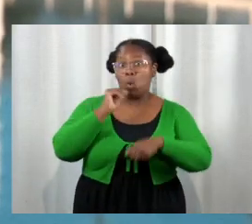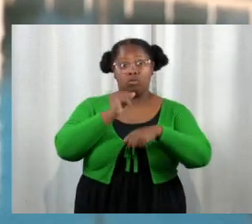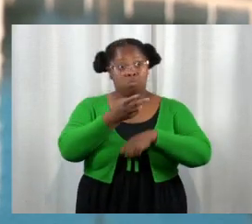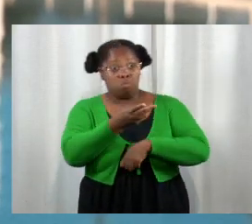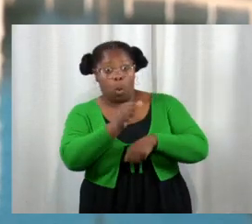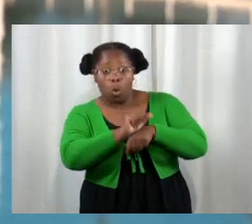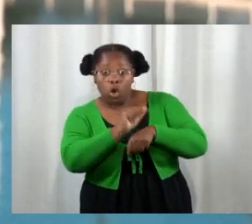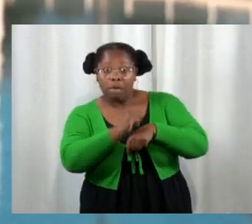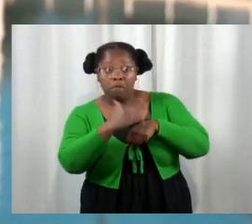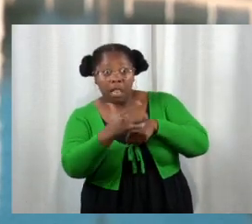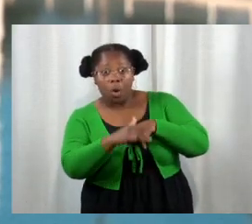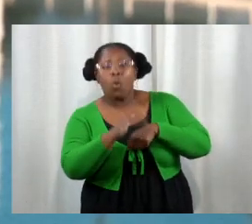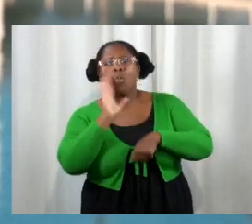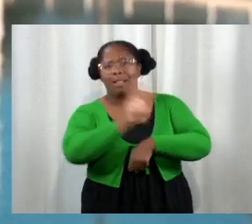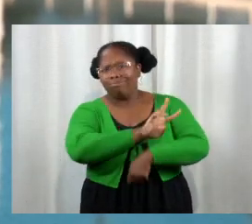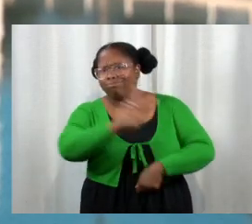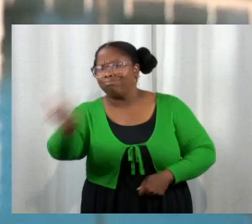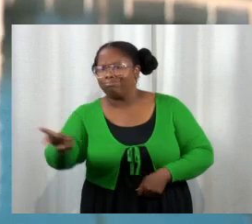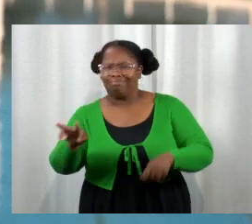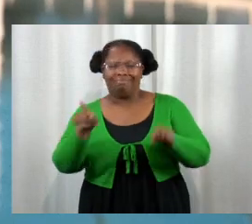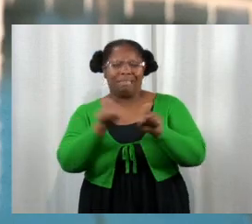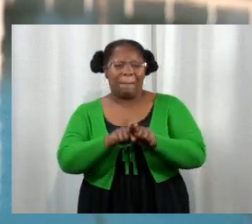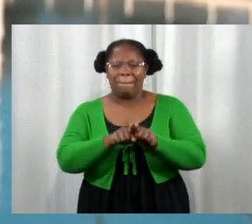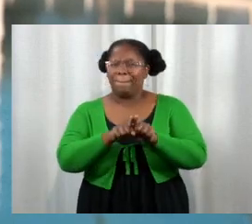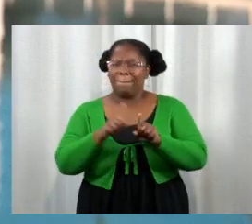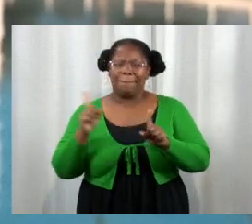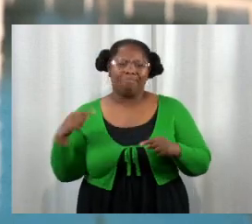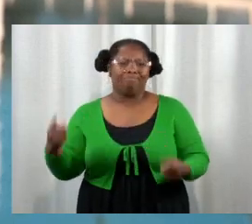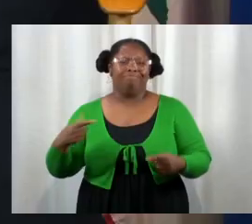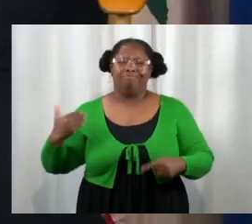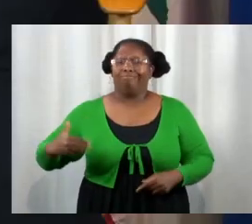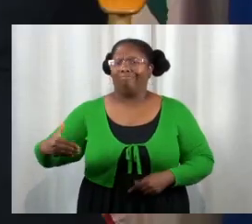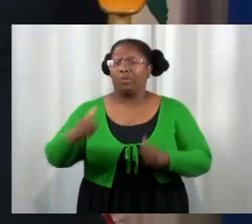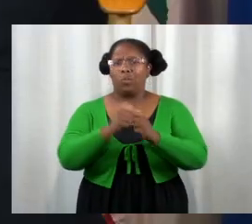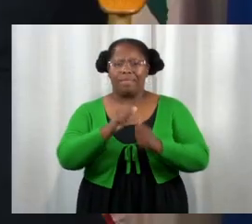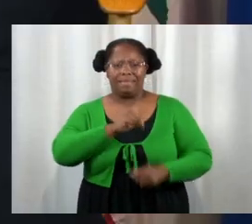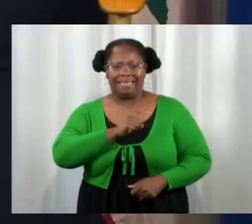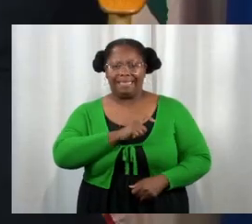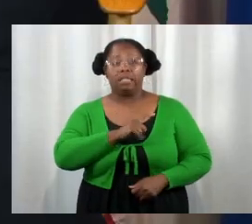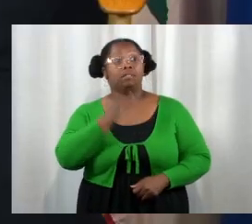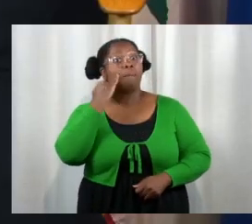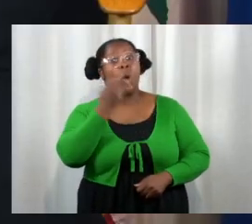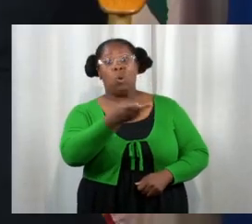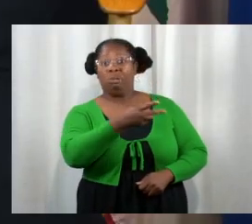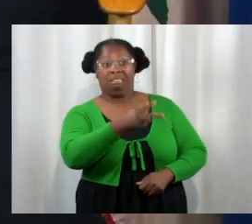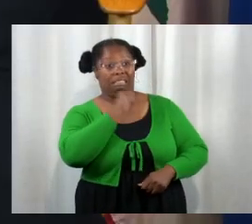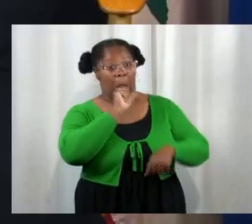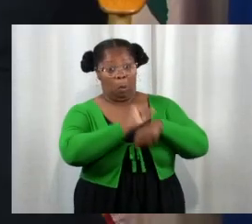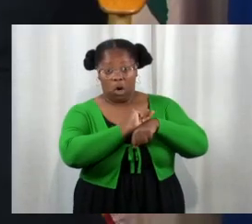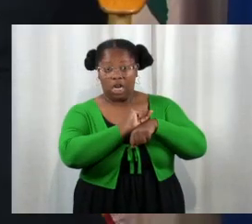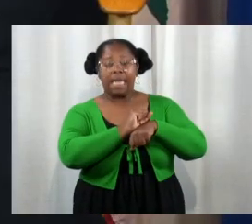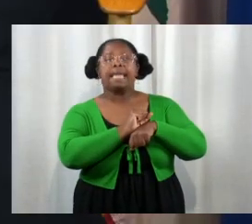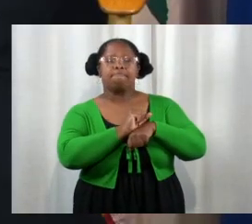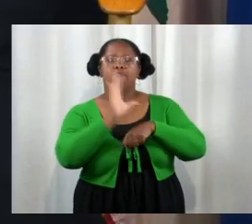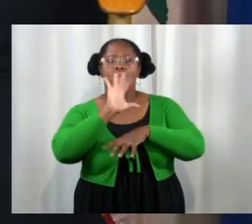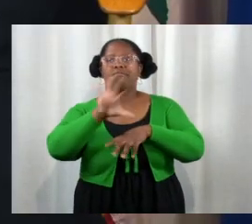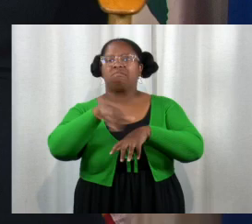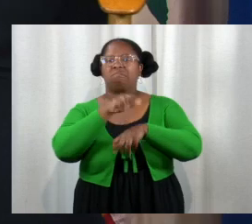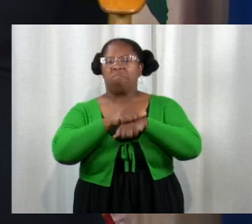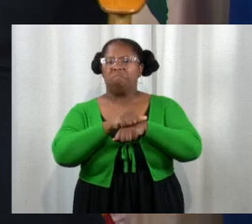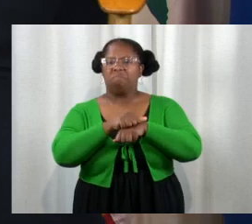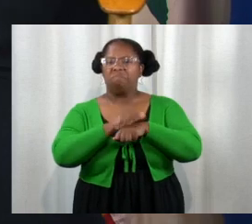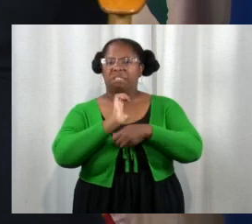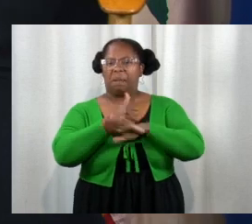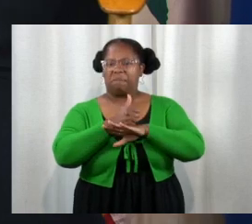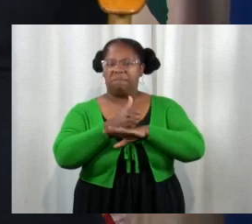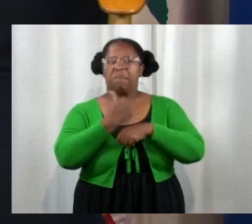call, they will be dispatched, just like every other police officer is in the city. If they're not working, then we will make an appointment for us to go out and check